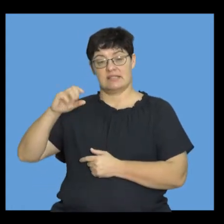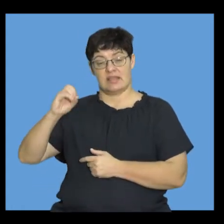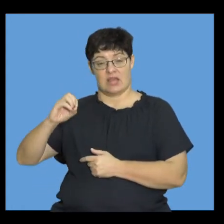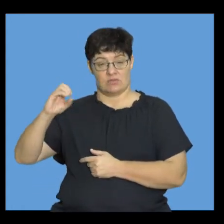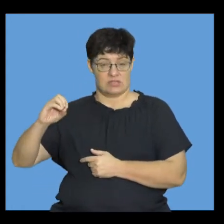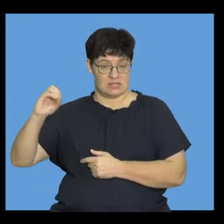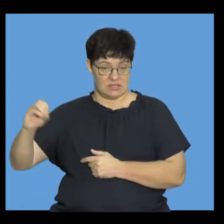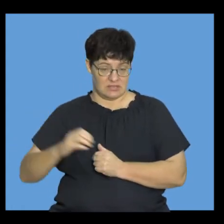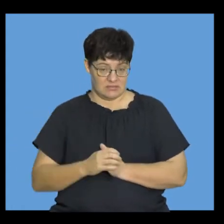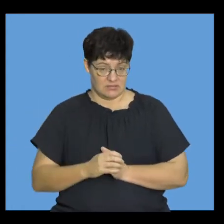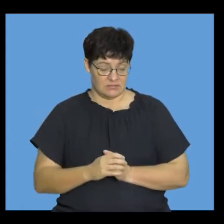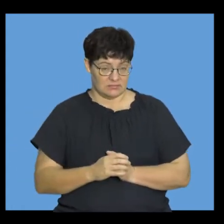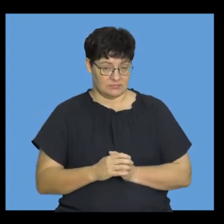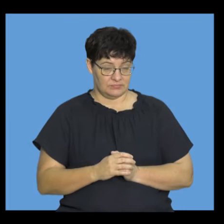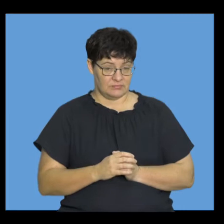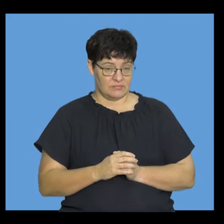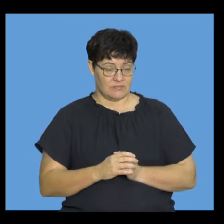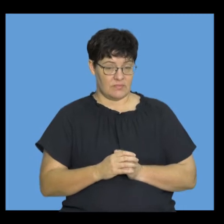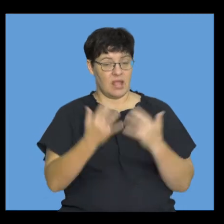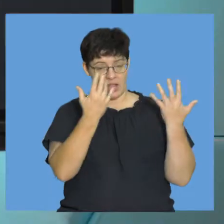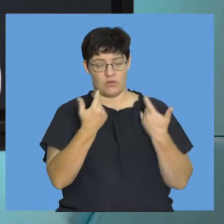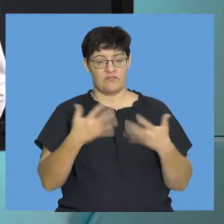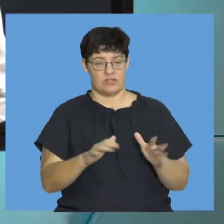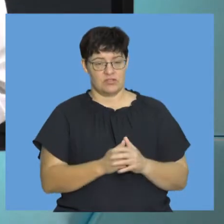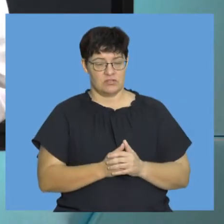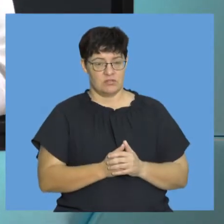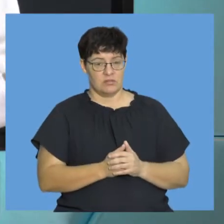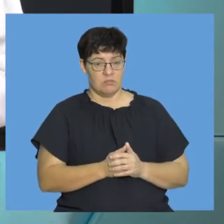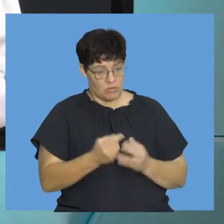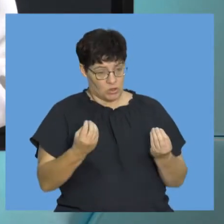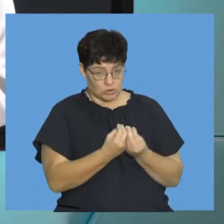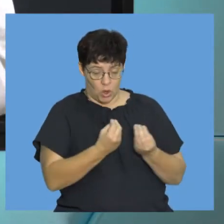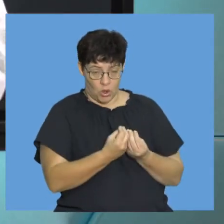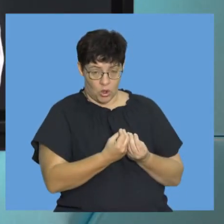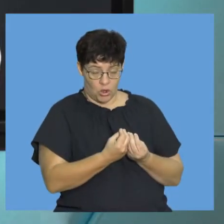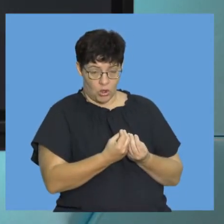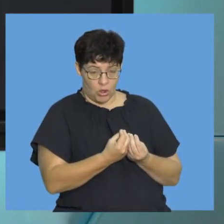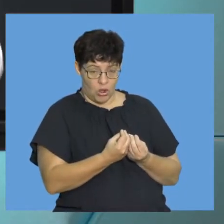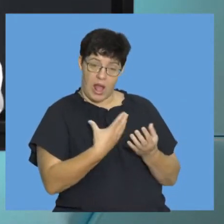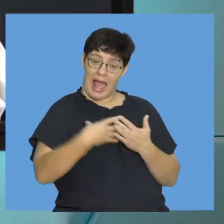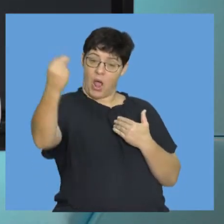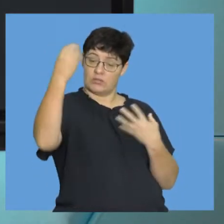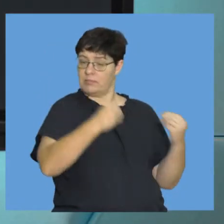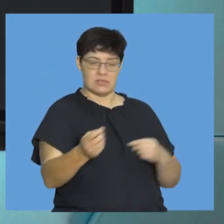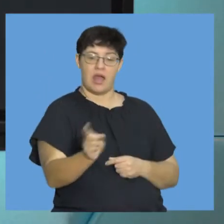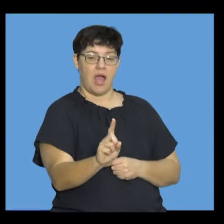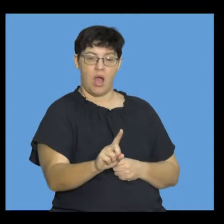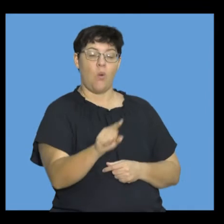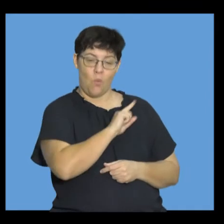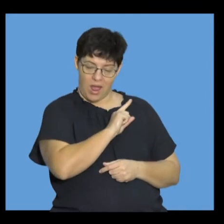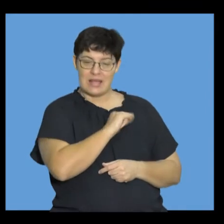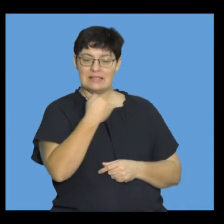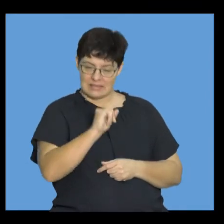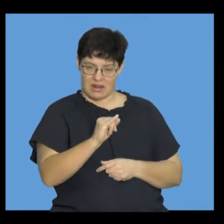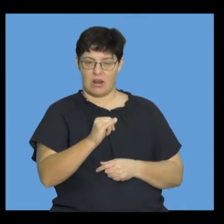56,000. We calculated it, but that was not the only stock leaving my business. Why? The owner was taking 1,000